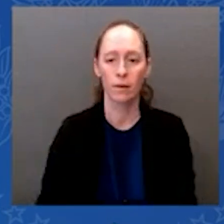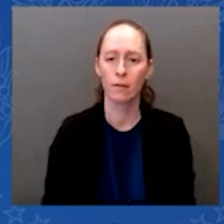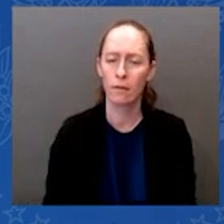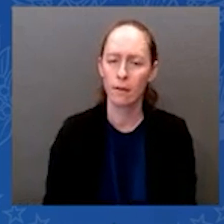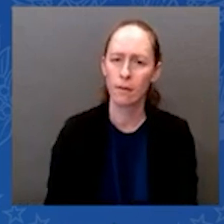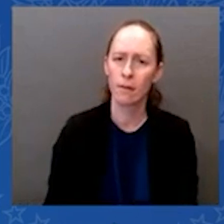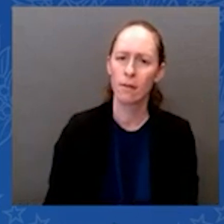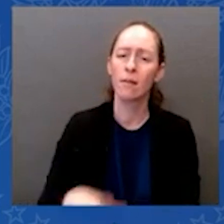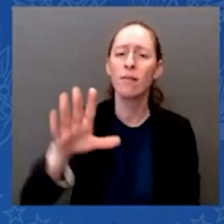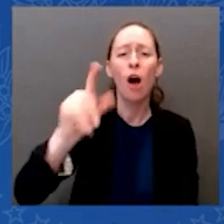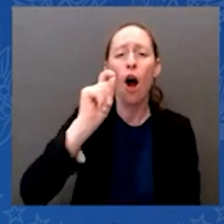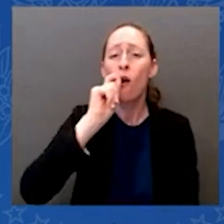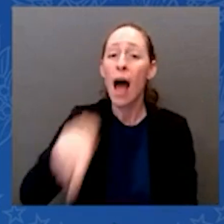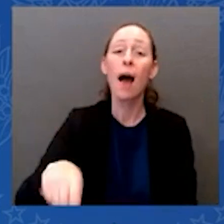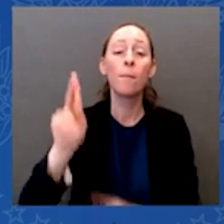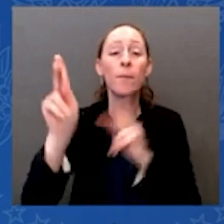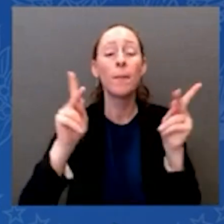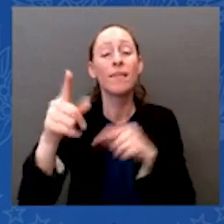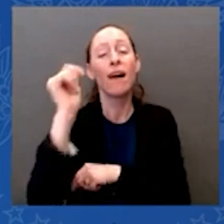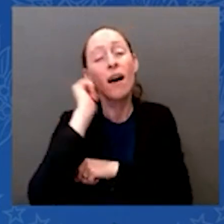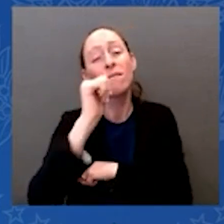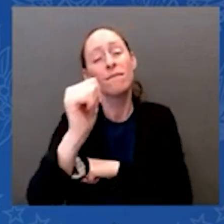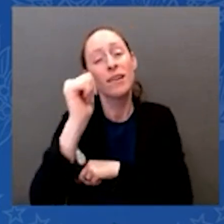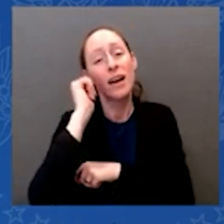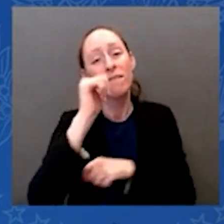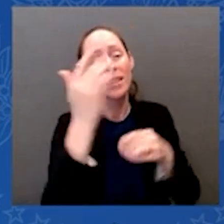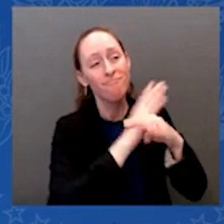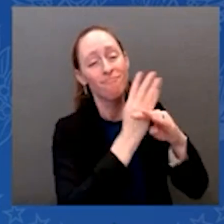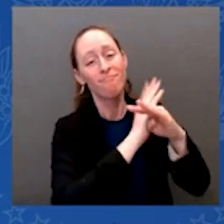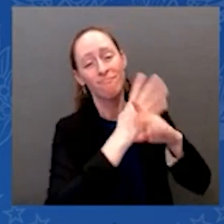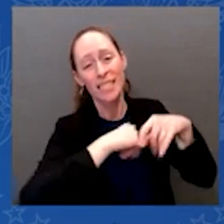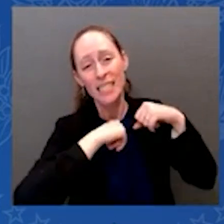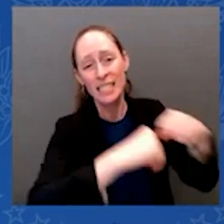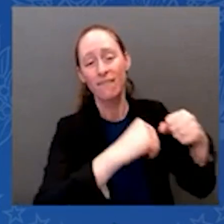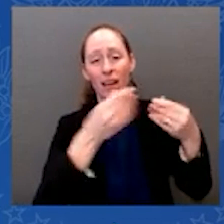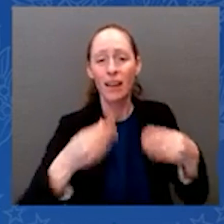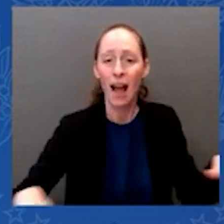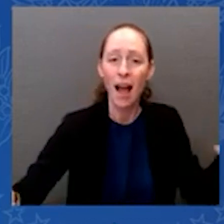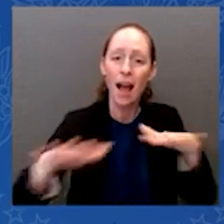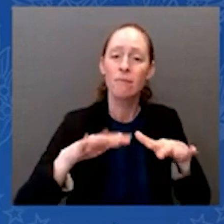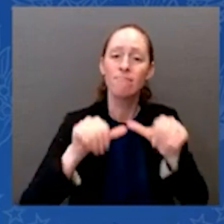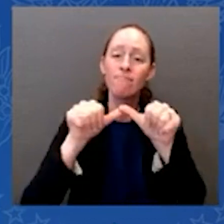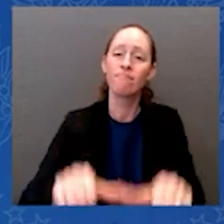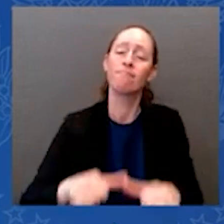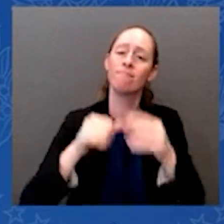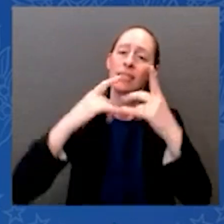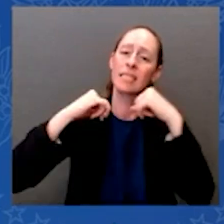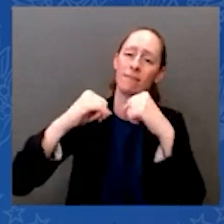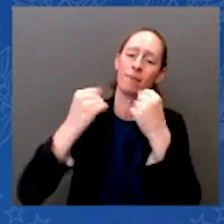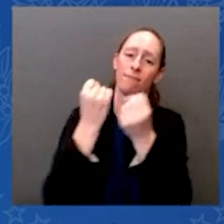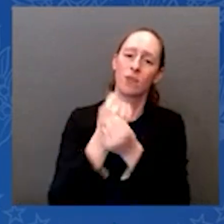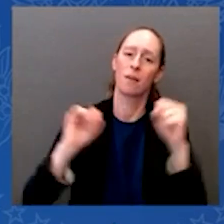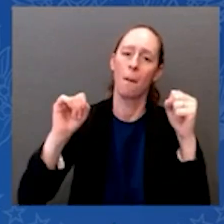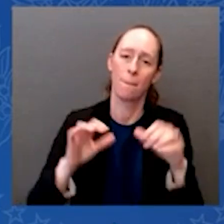of their country and in defense of freedom as well. Russia's assault on Ukraine in pursuit